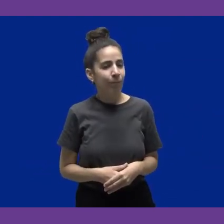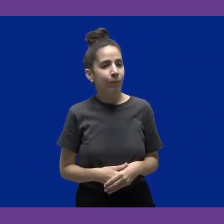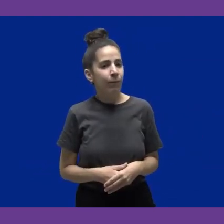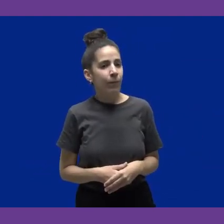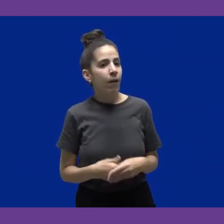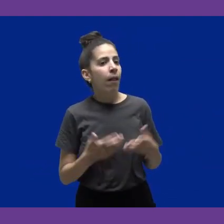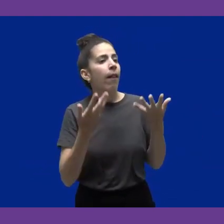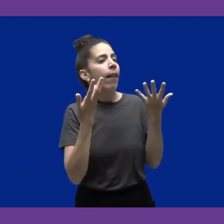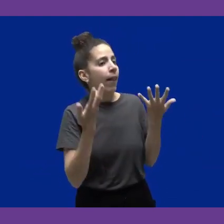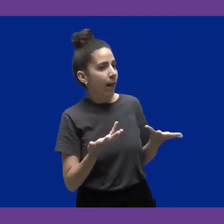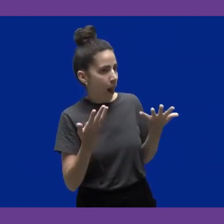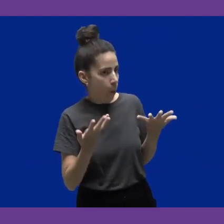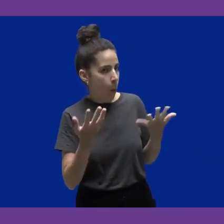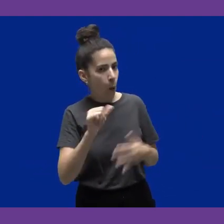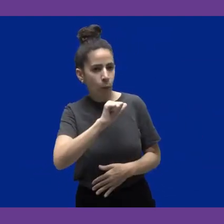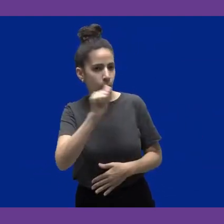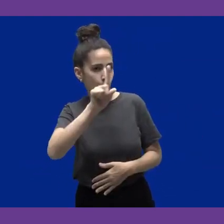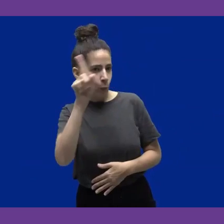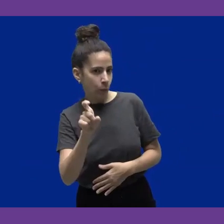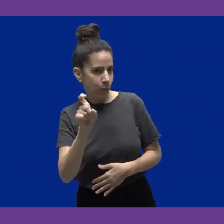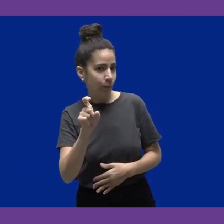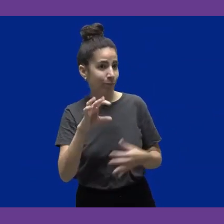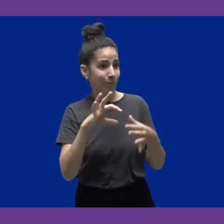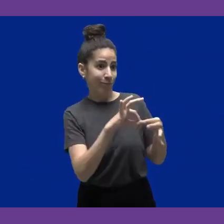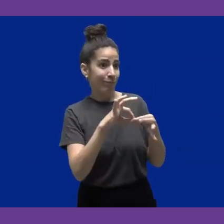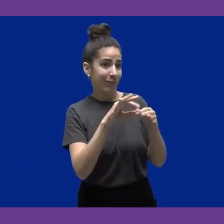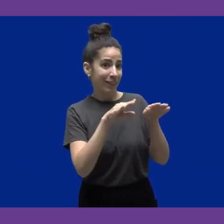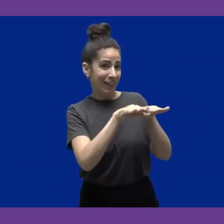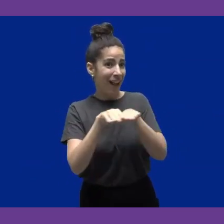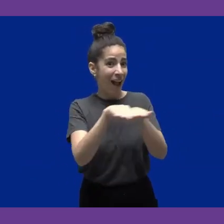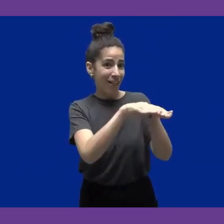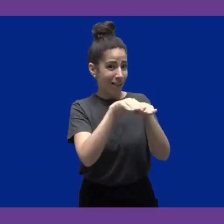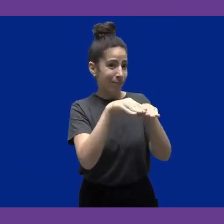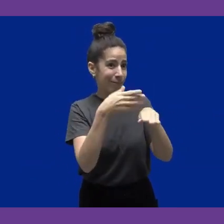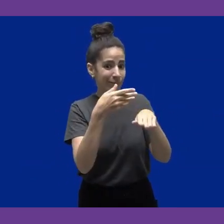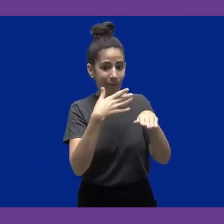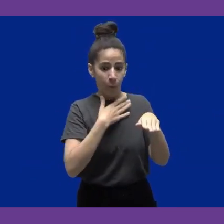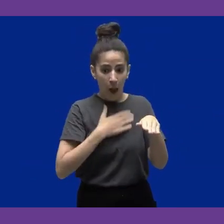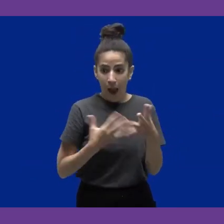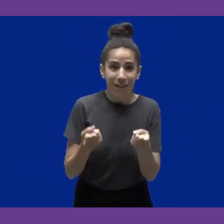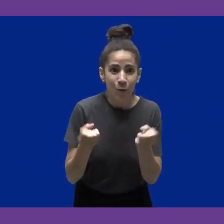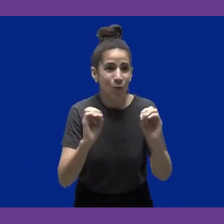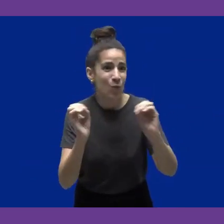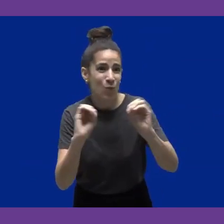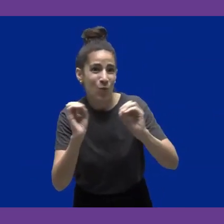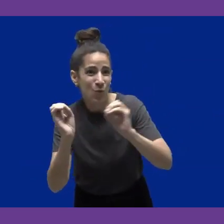obligation to apply the directive next week, and then the fact that the standards are not ready.